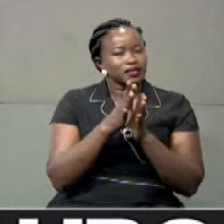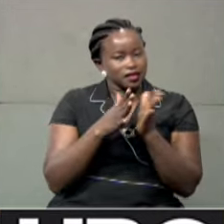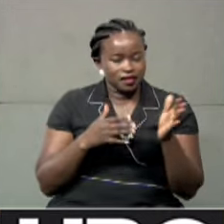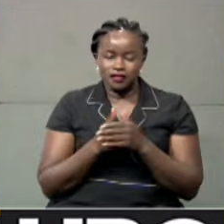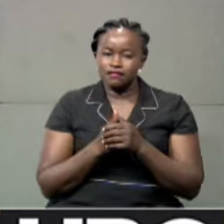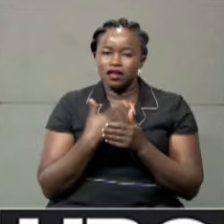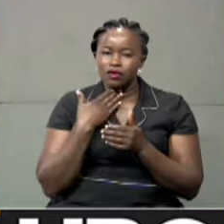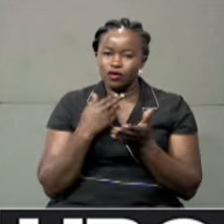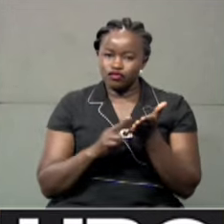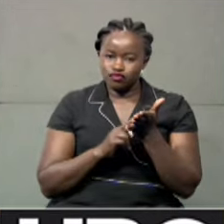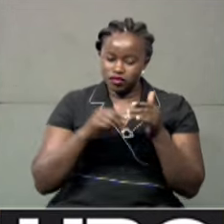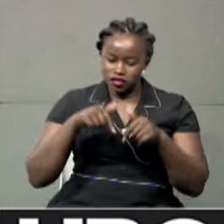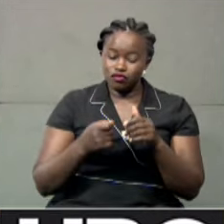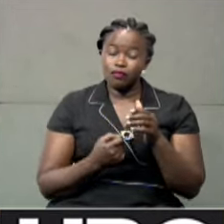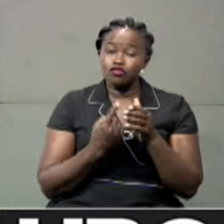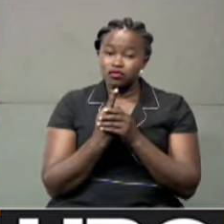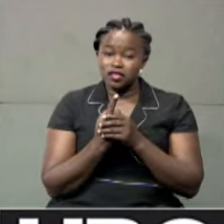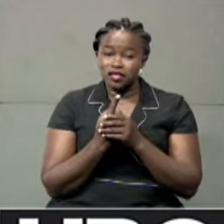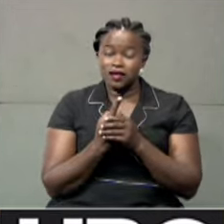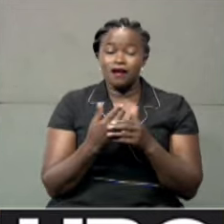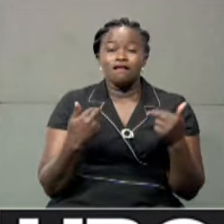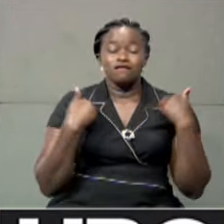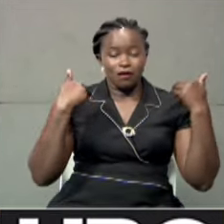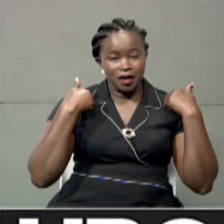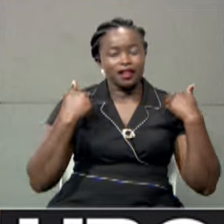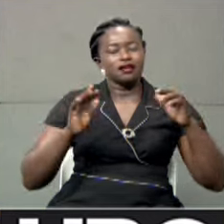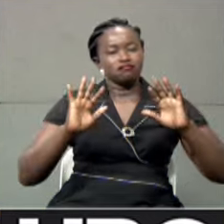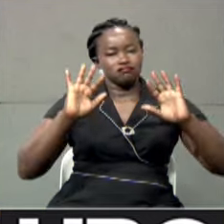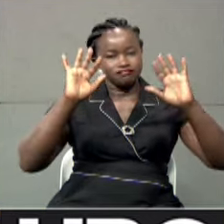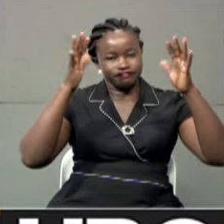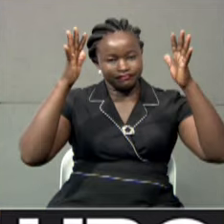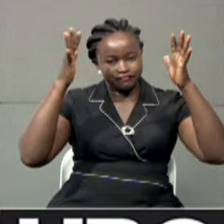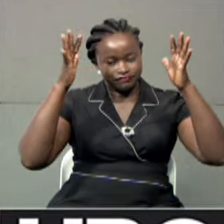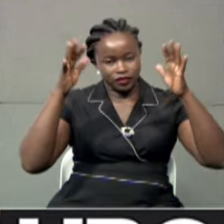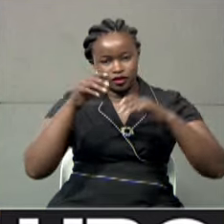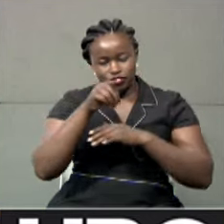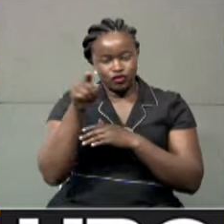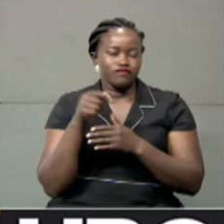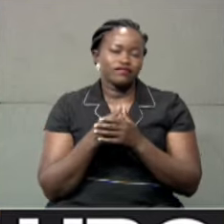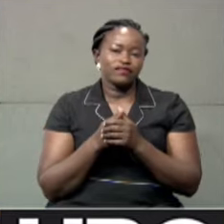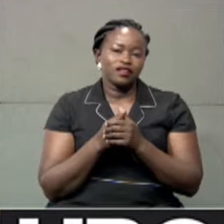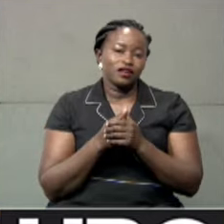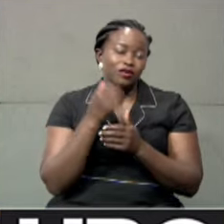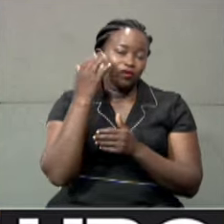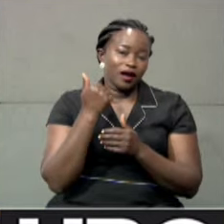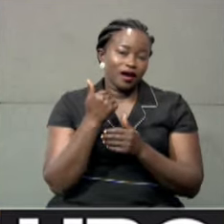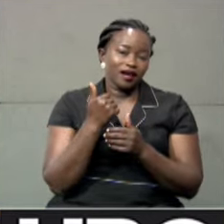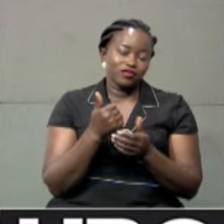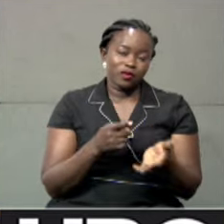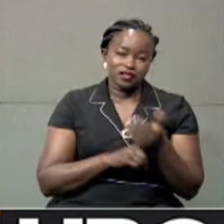this opportunity to formally congratulate you upon achieving the